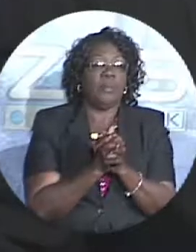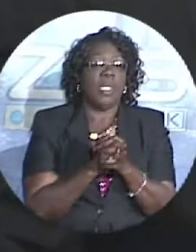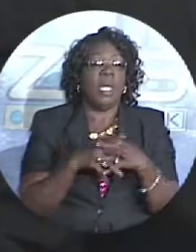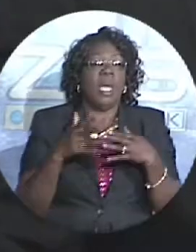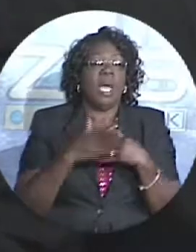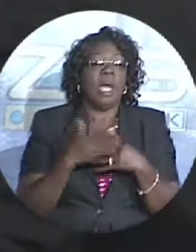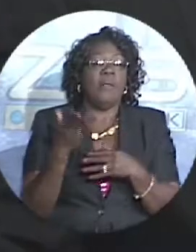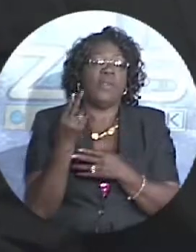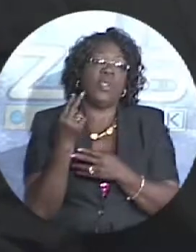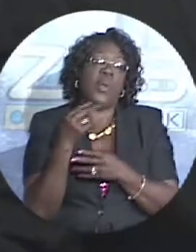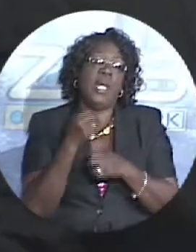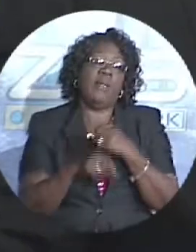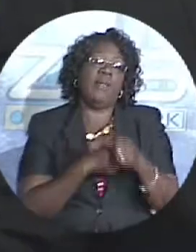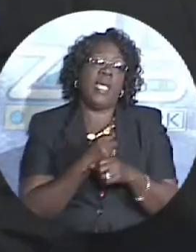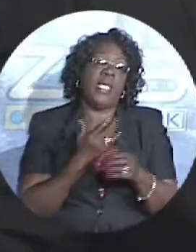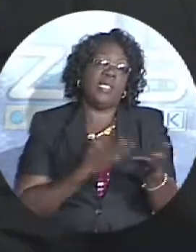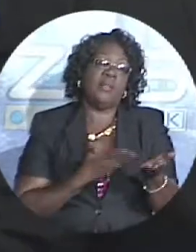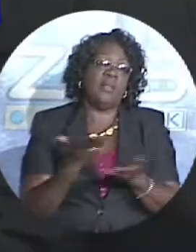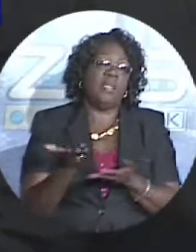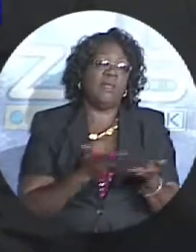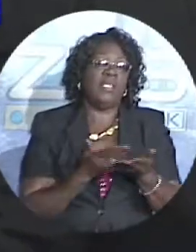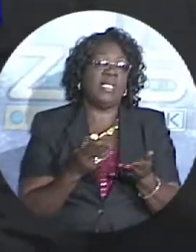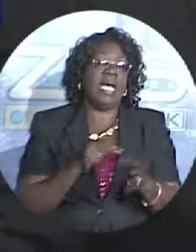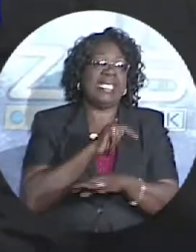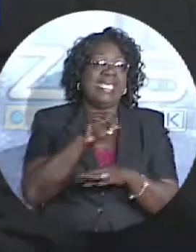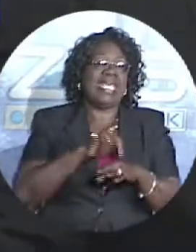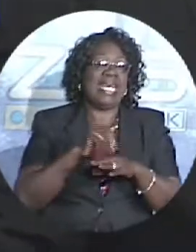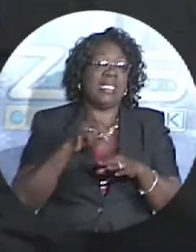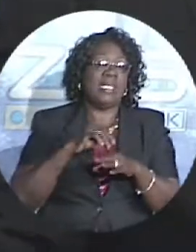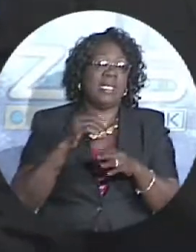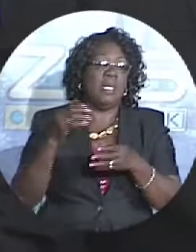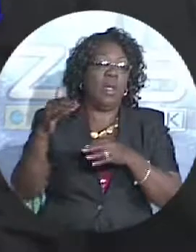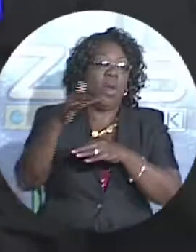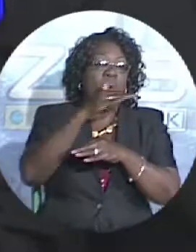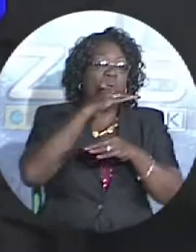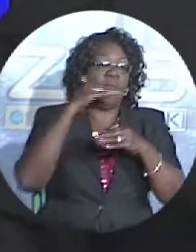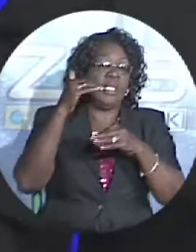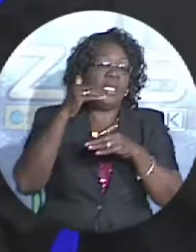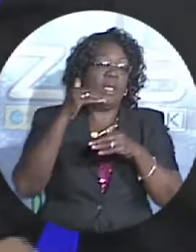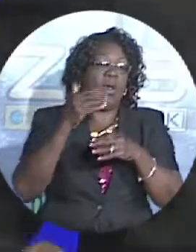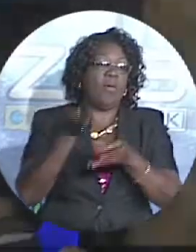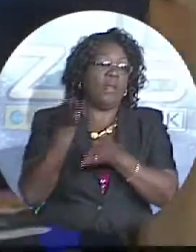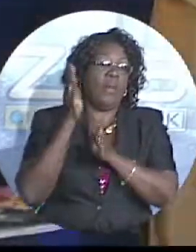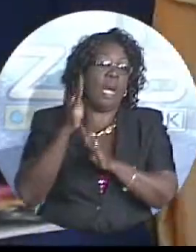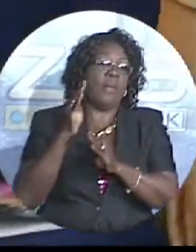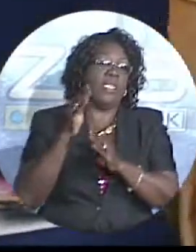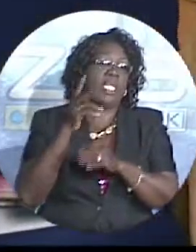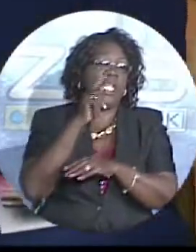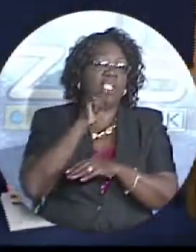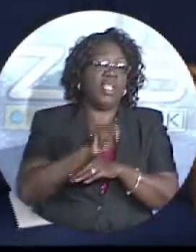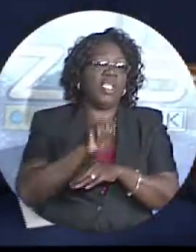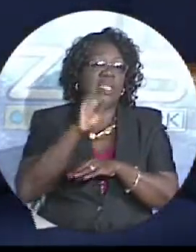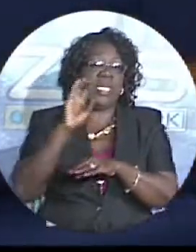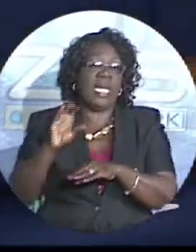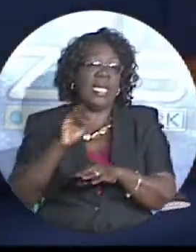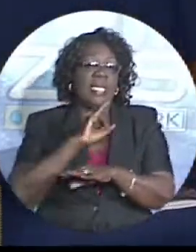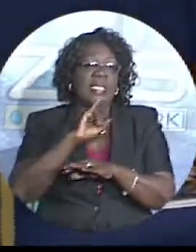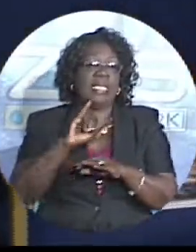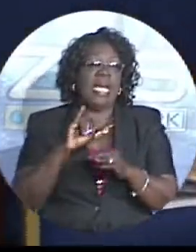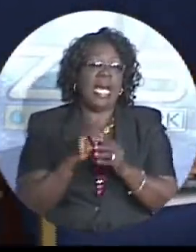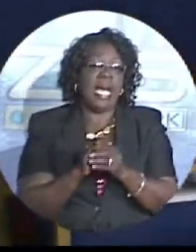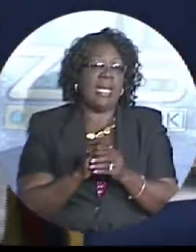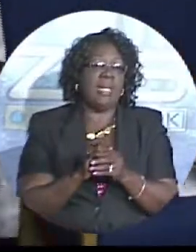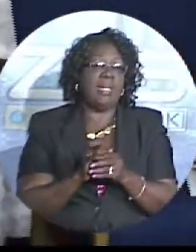After 12 years of service as the National Overseer of the Church of God, Bahamas and Turks and Caicos Islands, Bishop John Humes is demitting